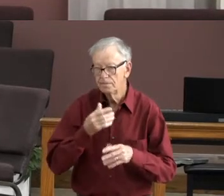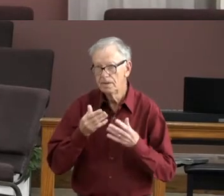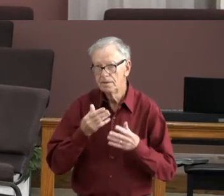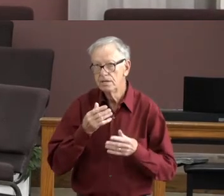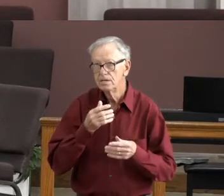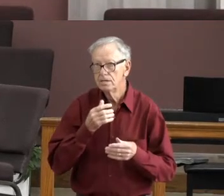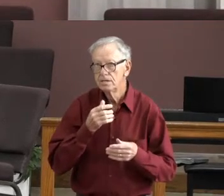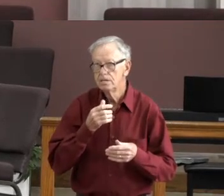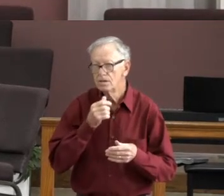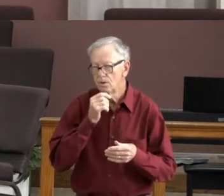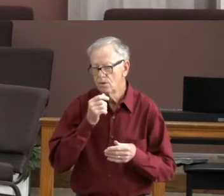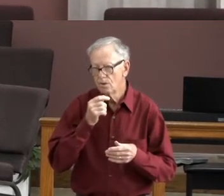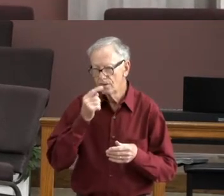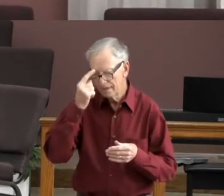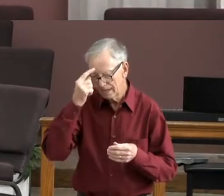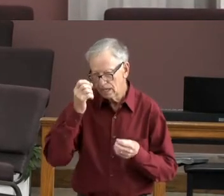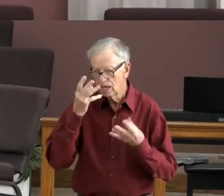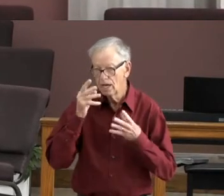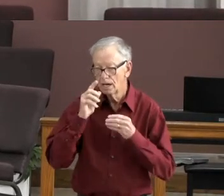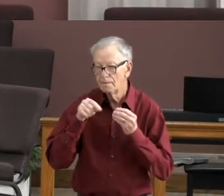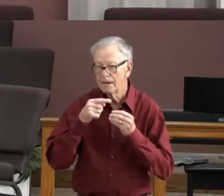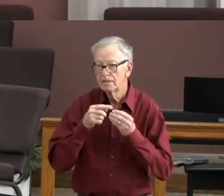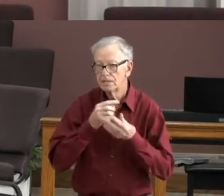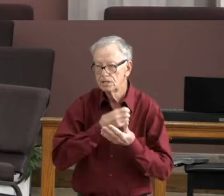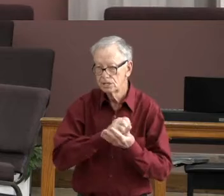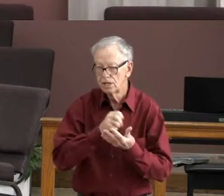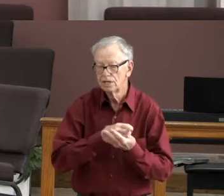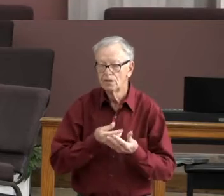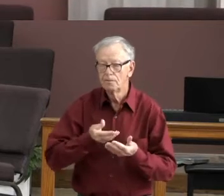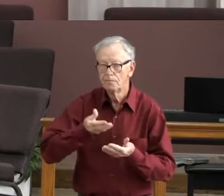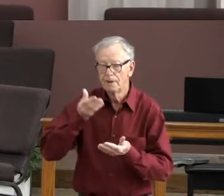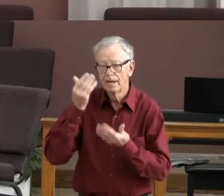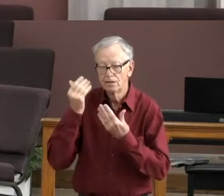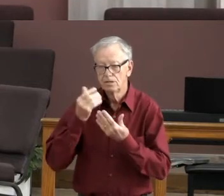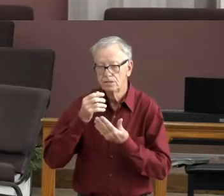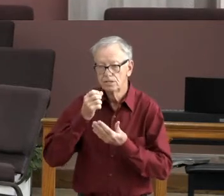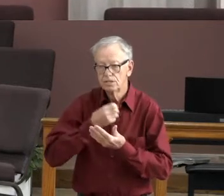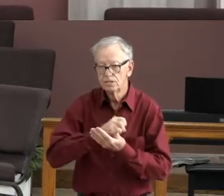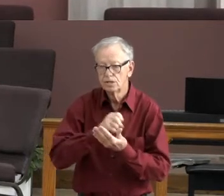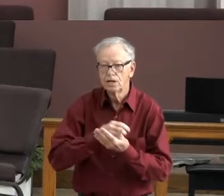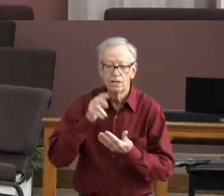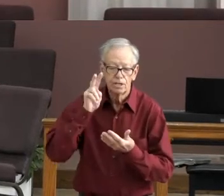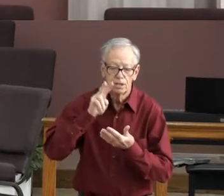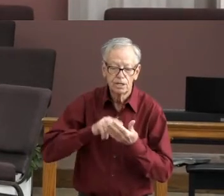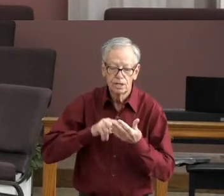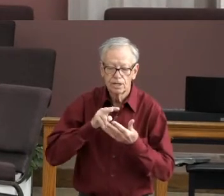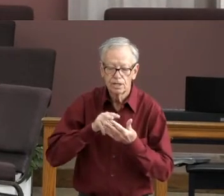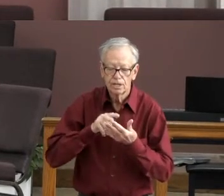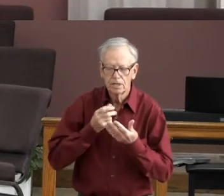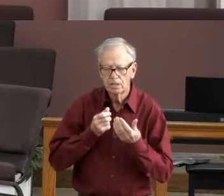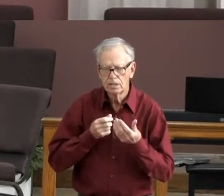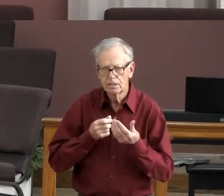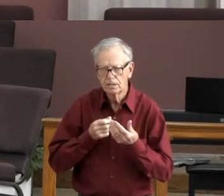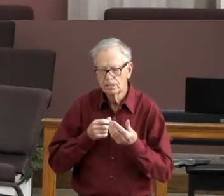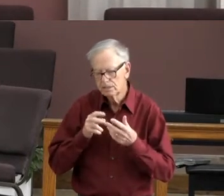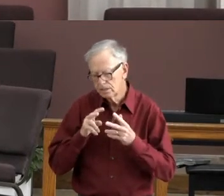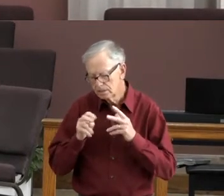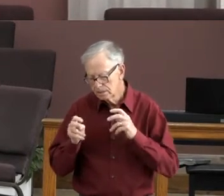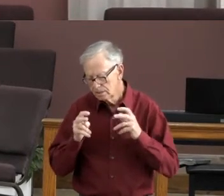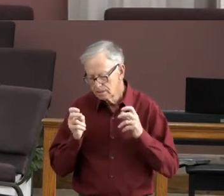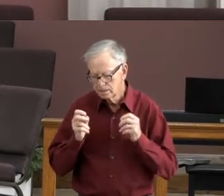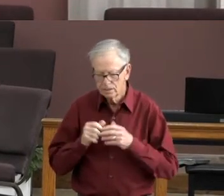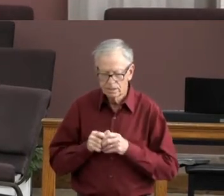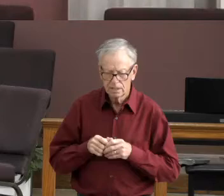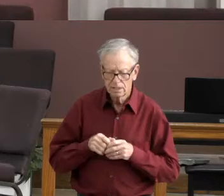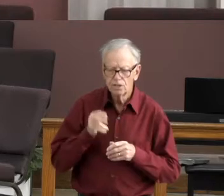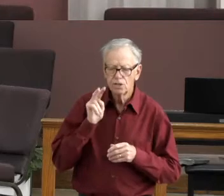them without really thinking a lot about them. As I was going back through this song and looking at it and kind of dissecting it, I was